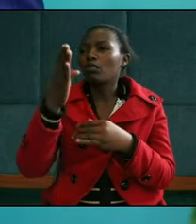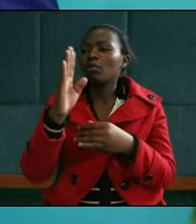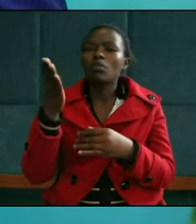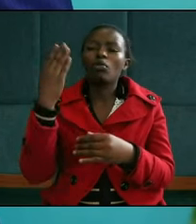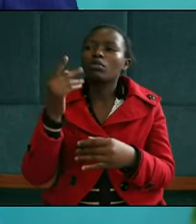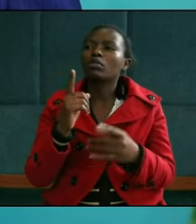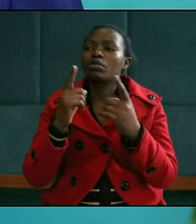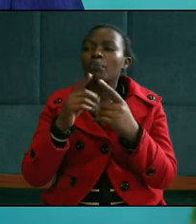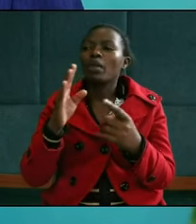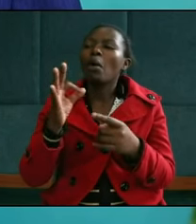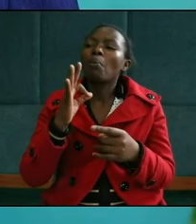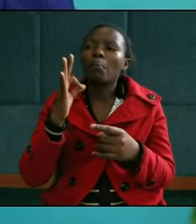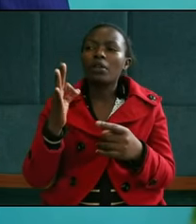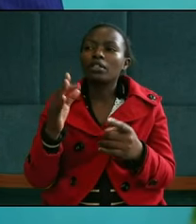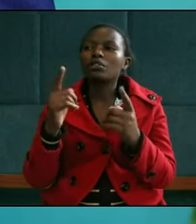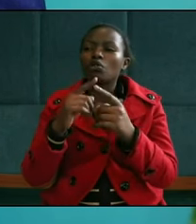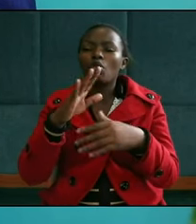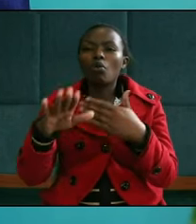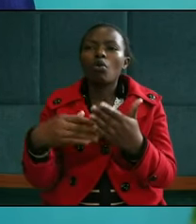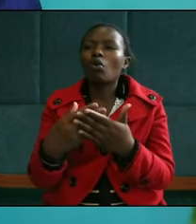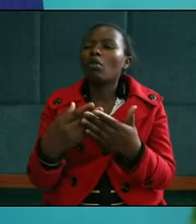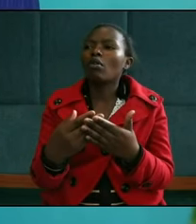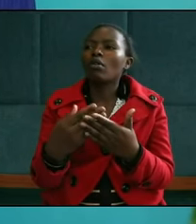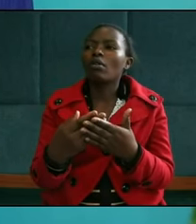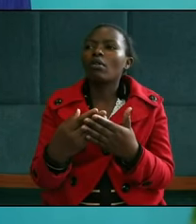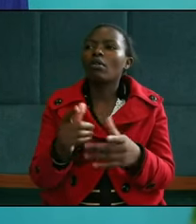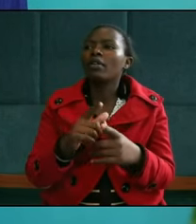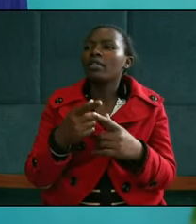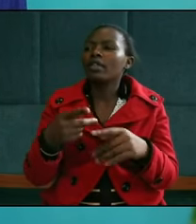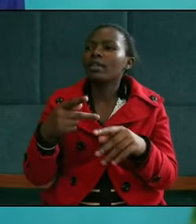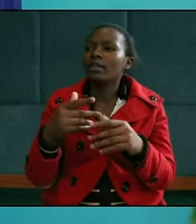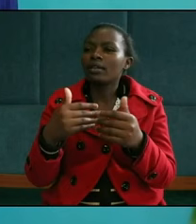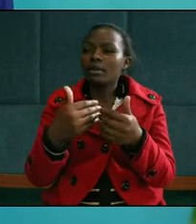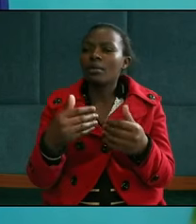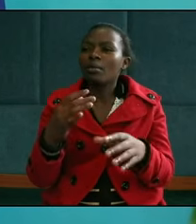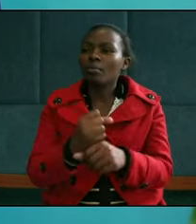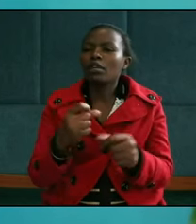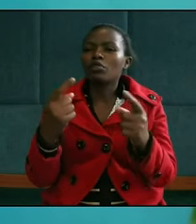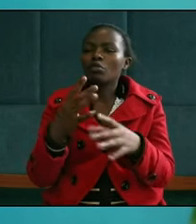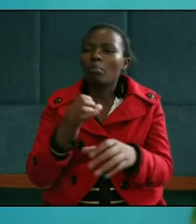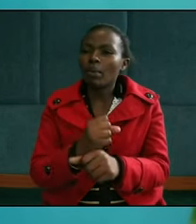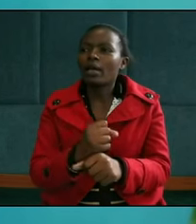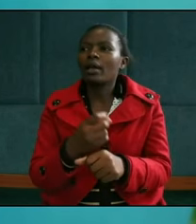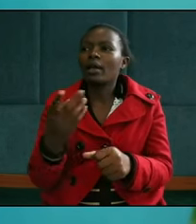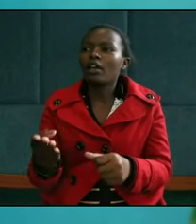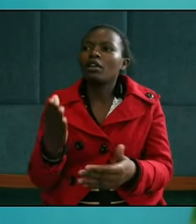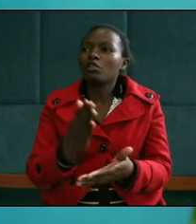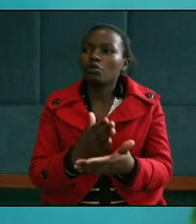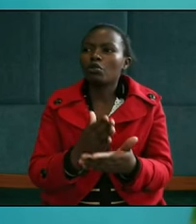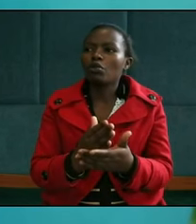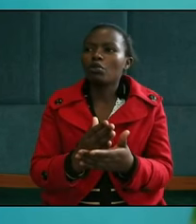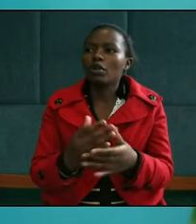Harold Young and Glenn Luther Richards, set out to establish a regular broadcast. The date was